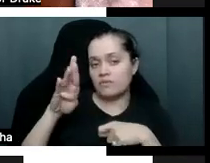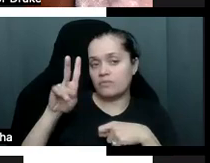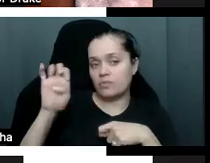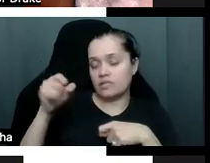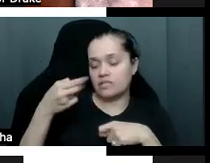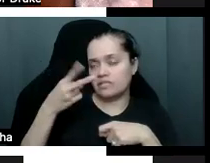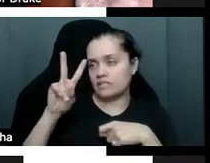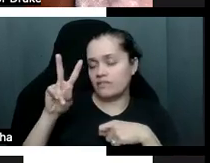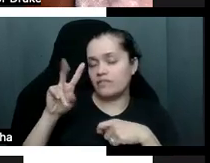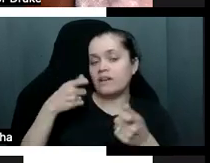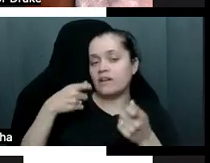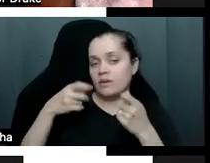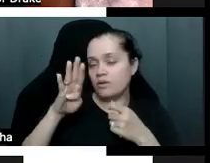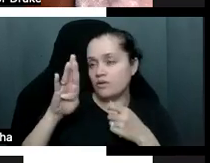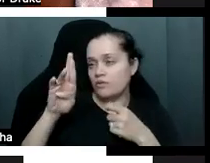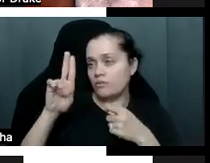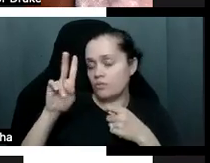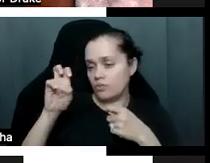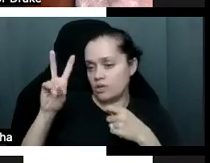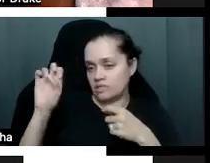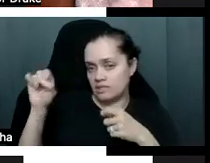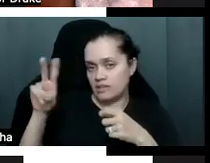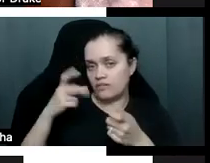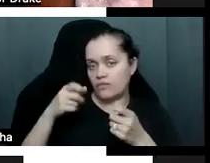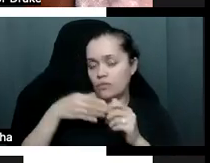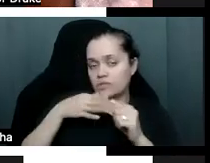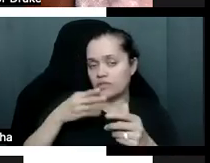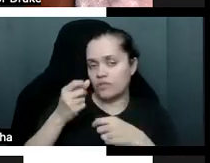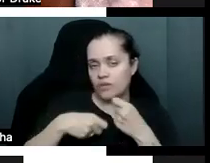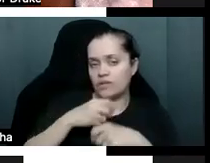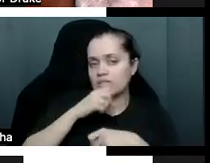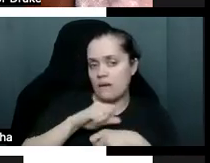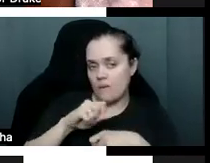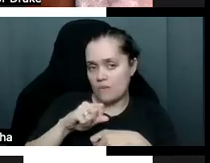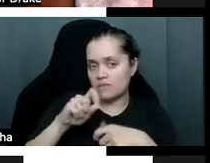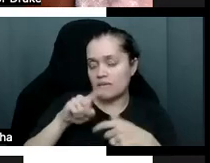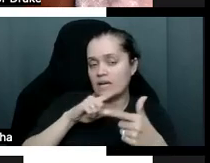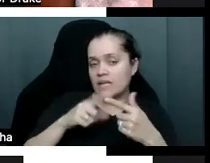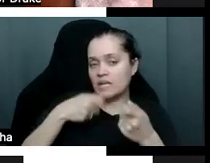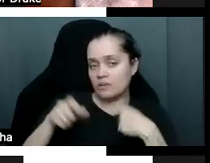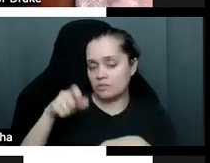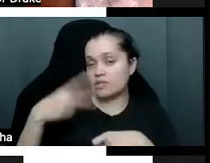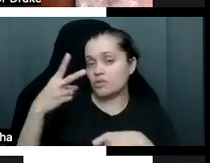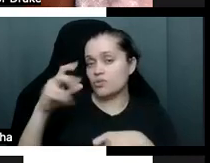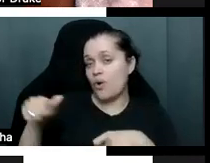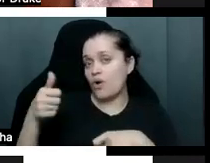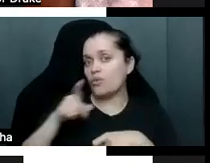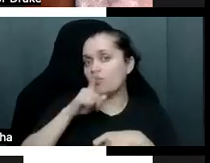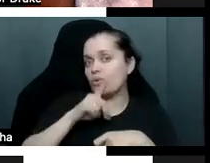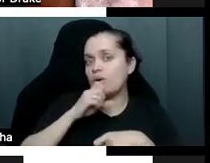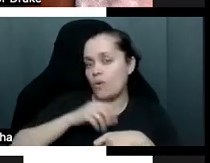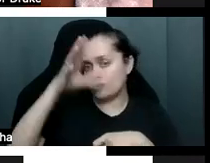Brezhnev was the leader for quite a few years, got very old. He was replaced by two other really old